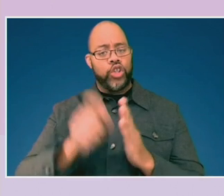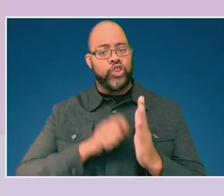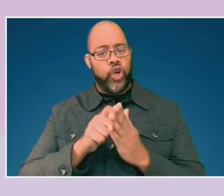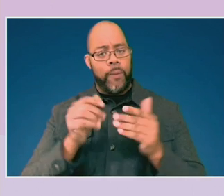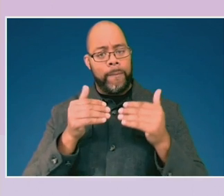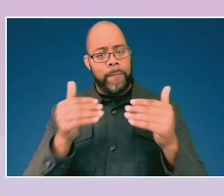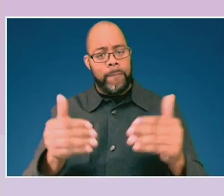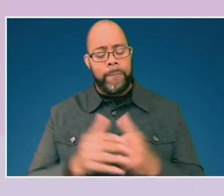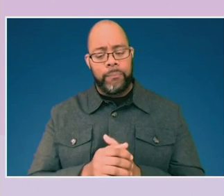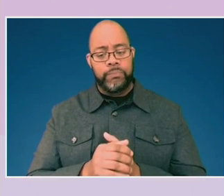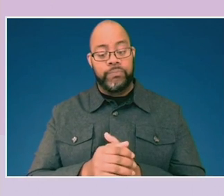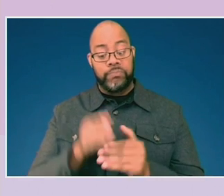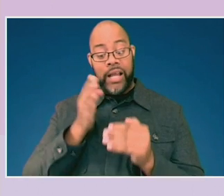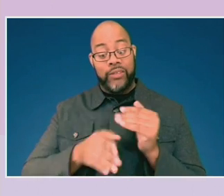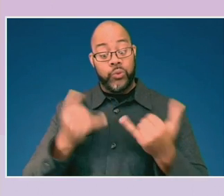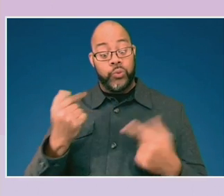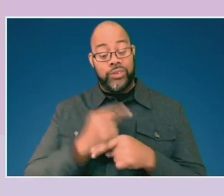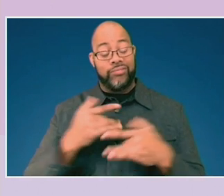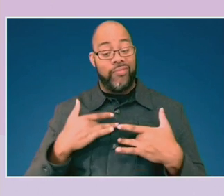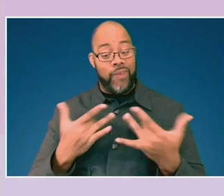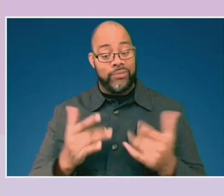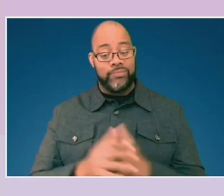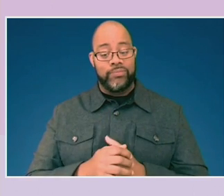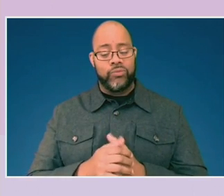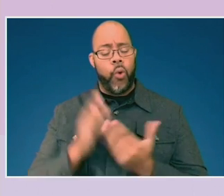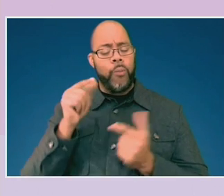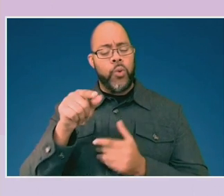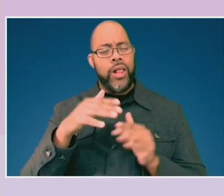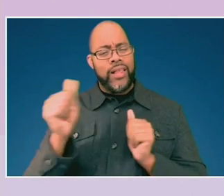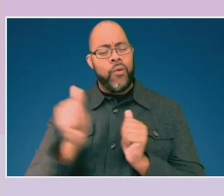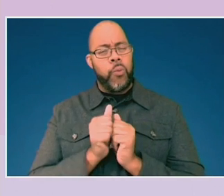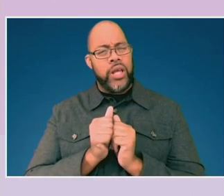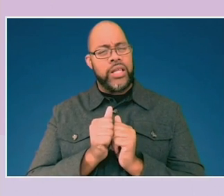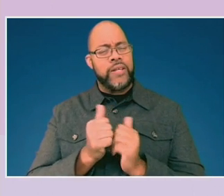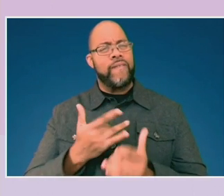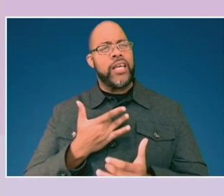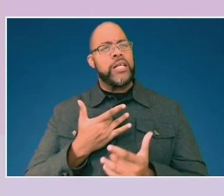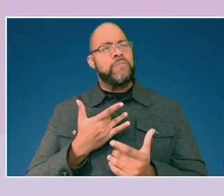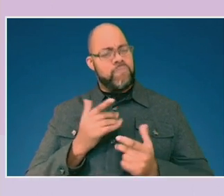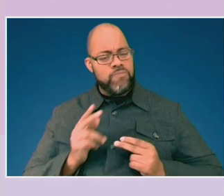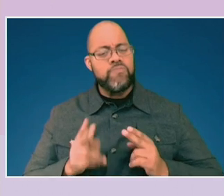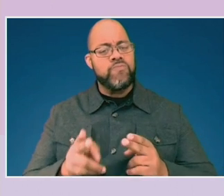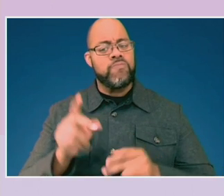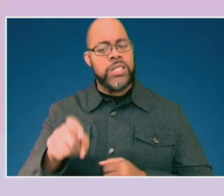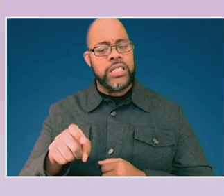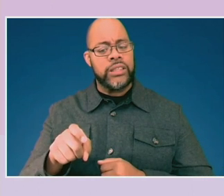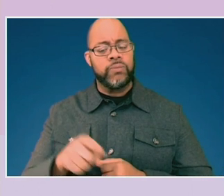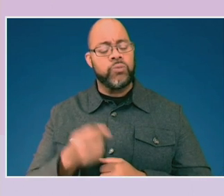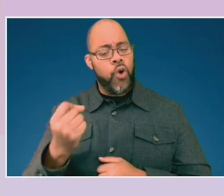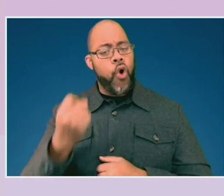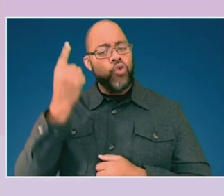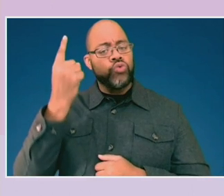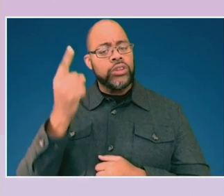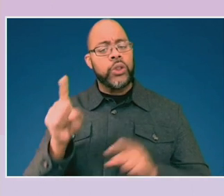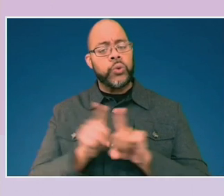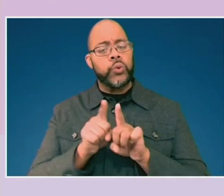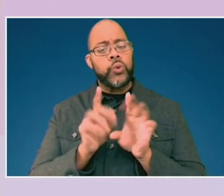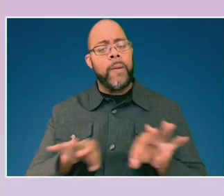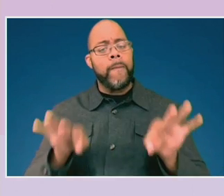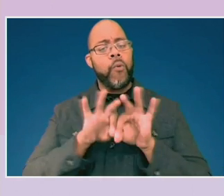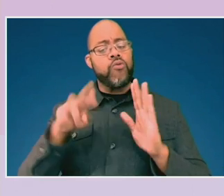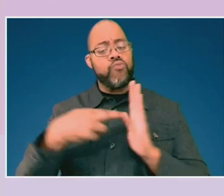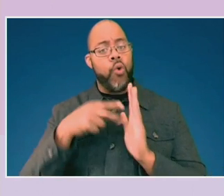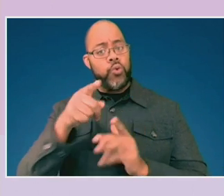At the conclusion of today's event, we hope you leave with a sense of urgency and an understanding of the important role you